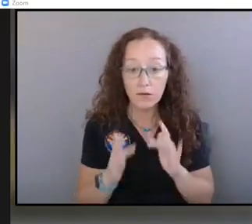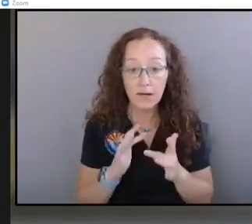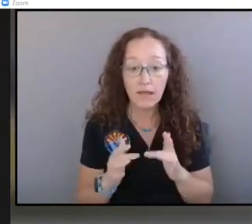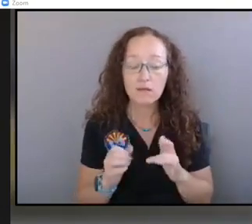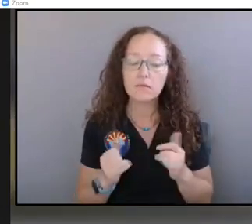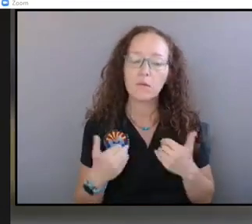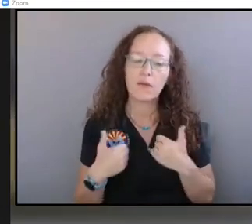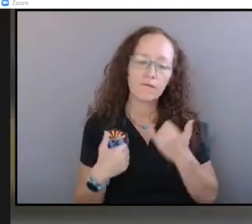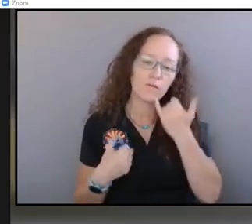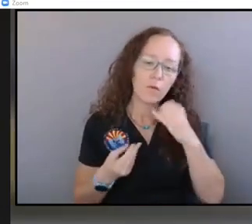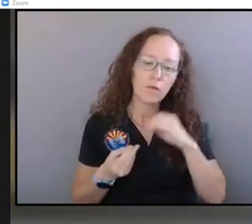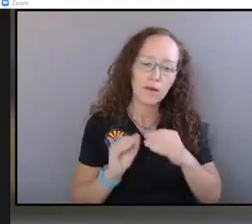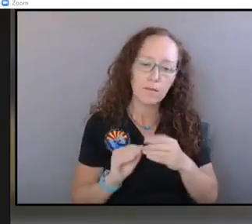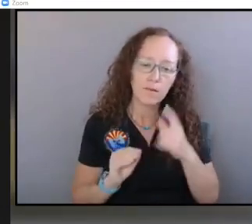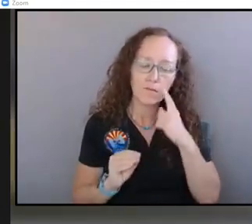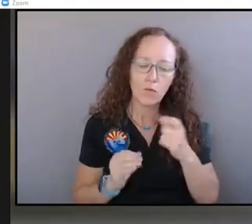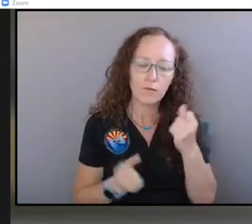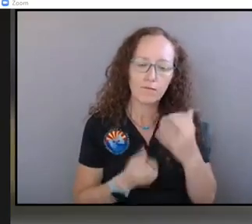fire information at